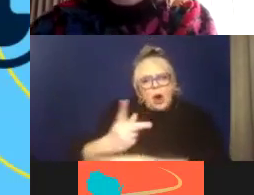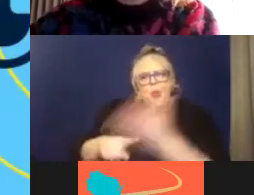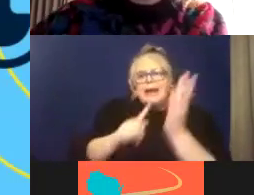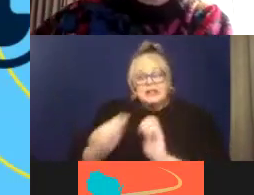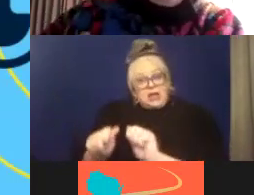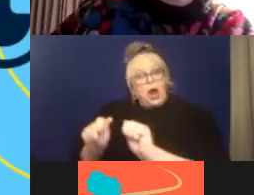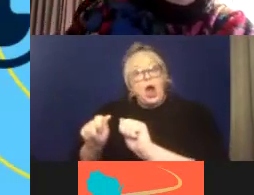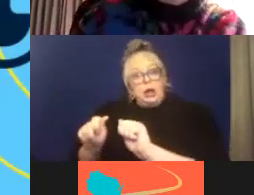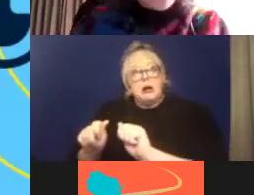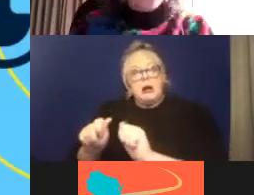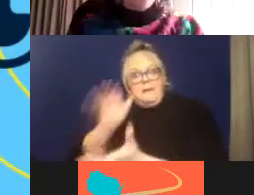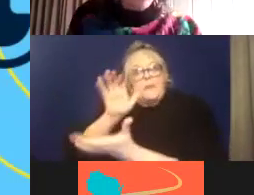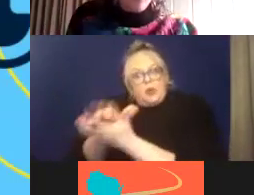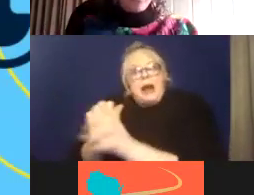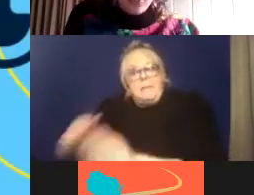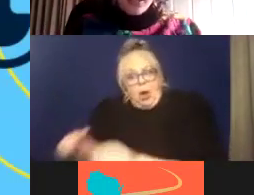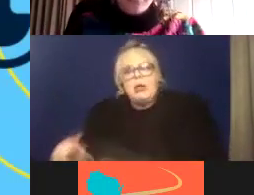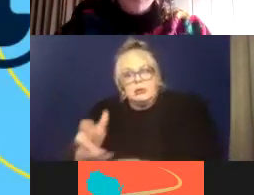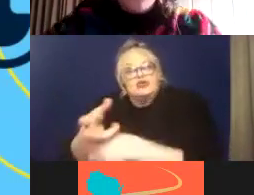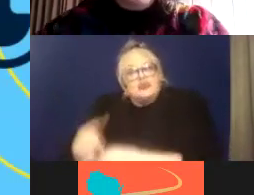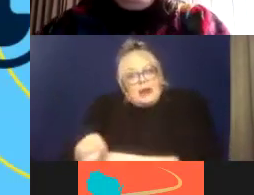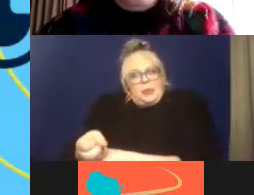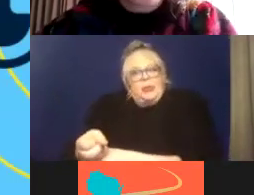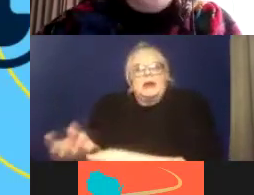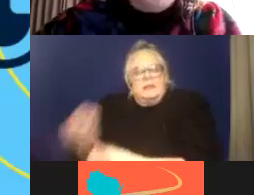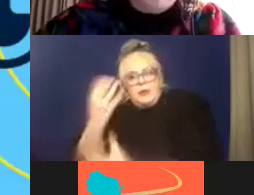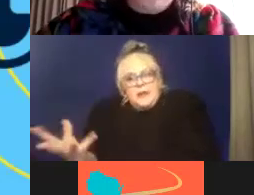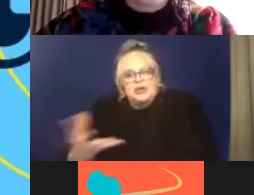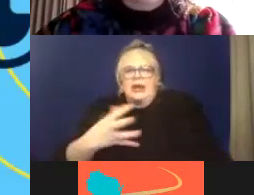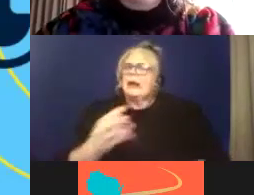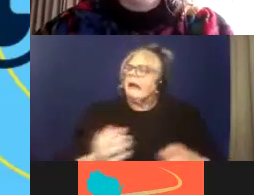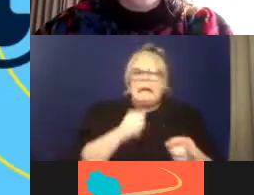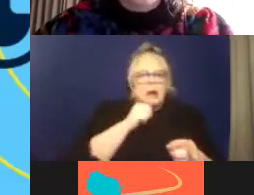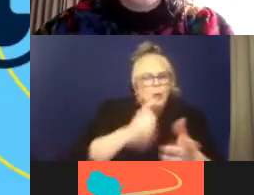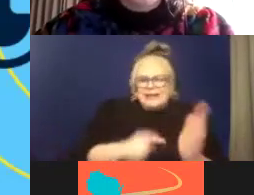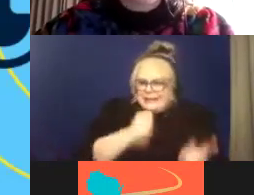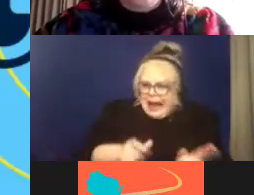It helps us to understand the impact of media messages and reflect on the impact of